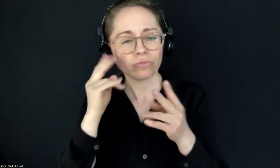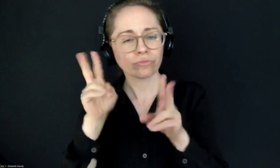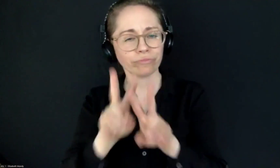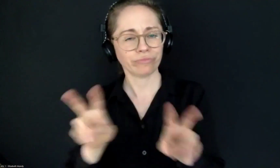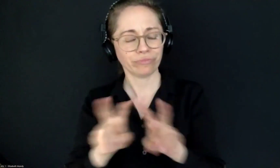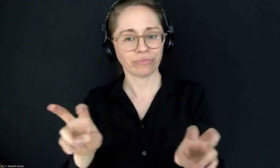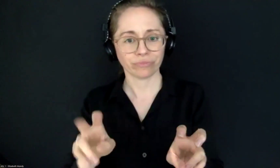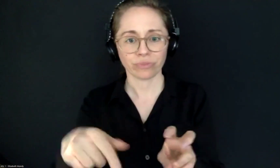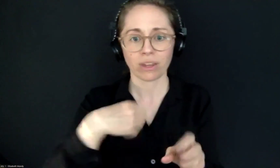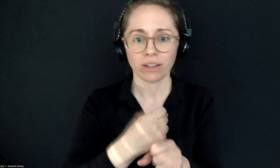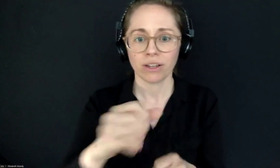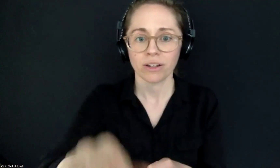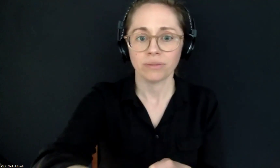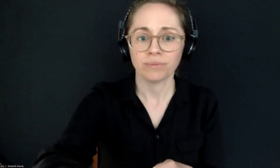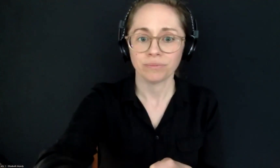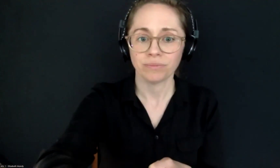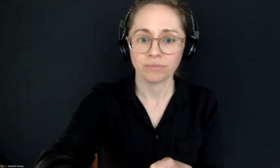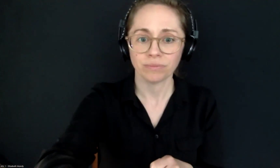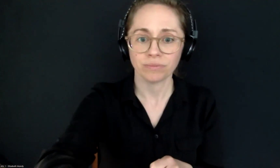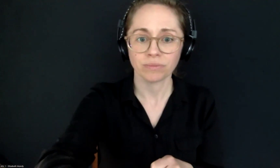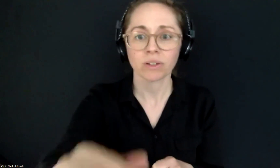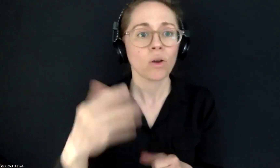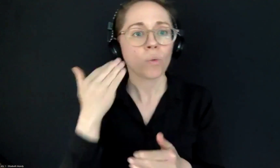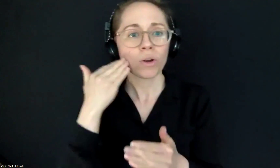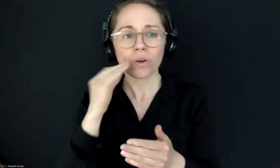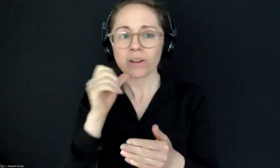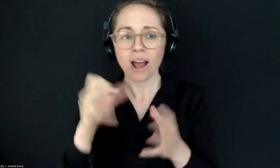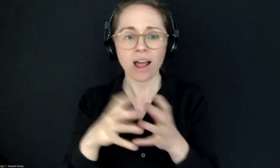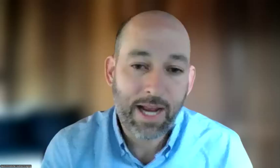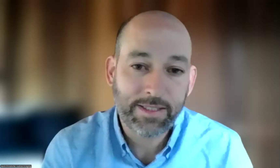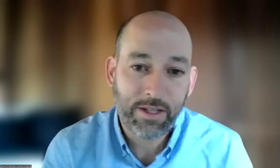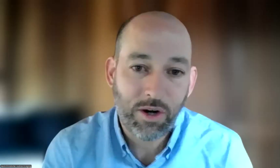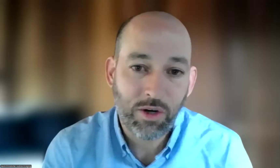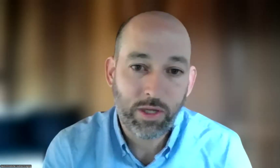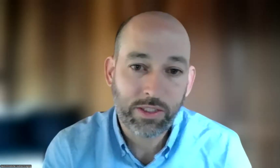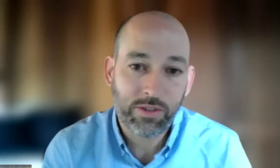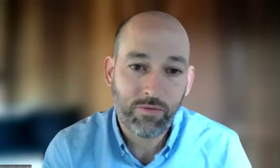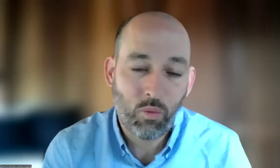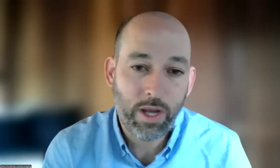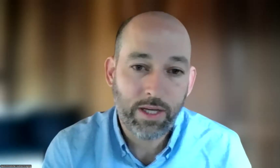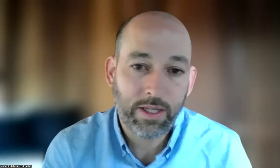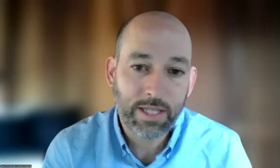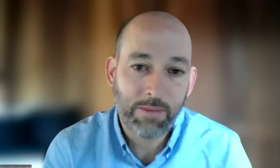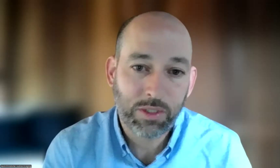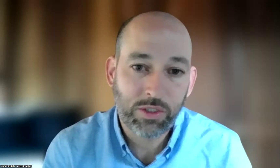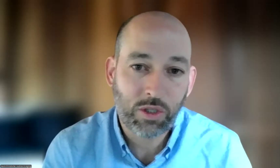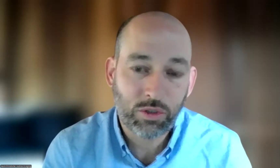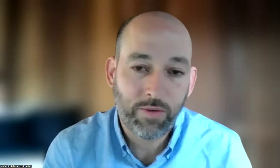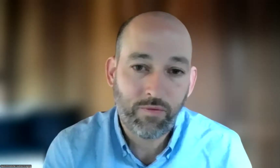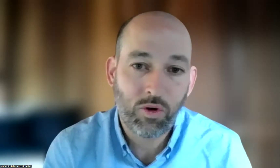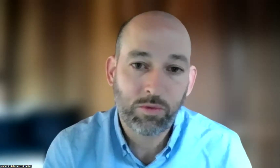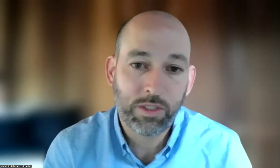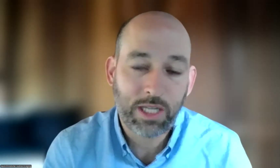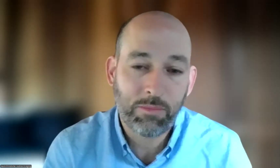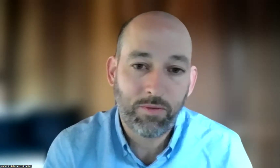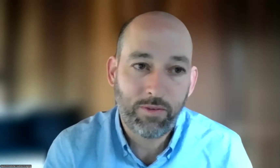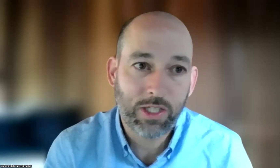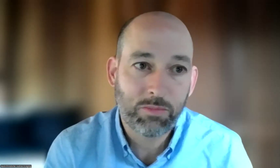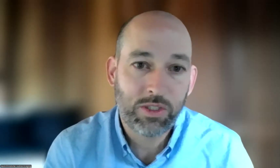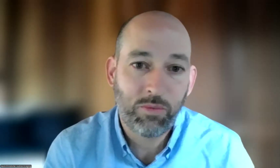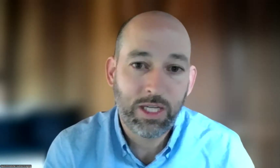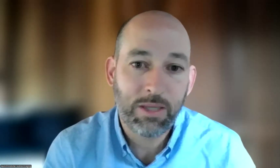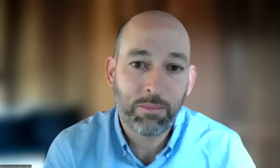going to be big new spending, but we think this is the year where we need to be asking the hard questions of what types of structural reforms, what type